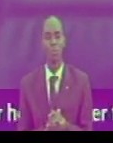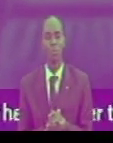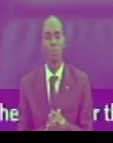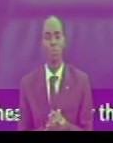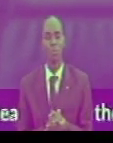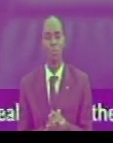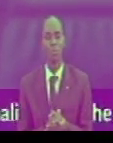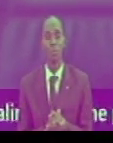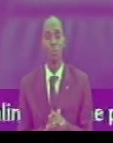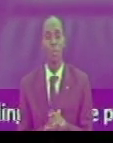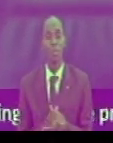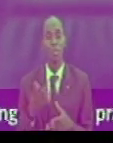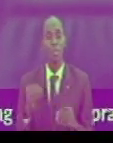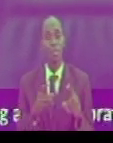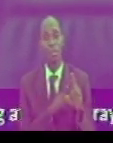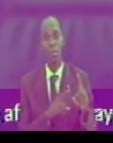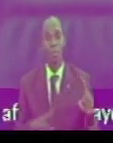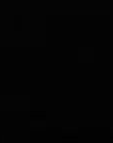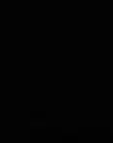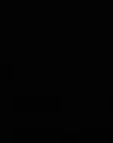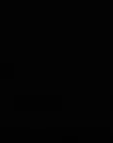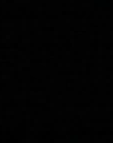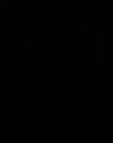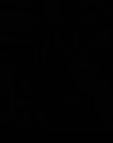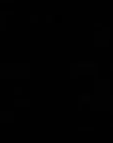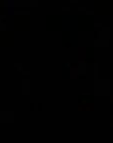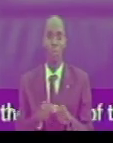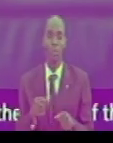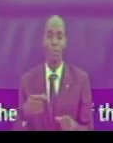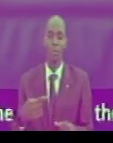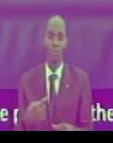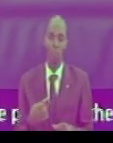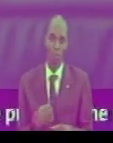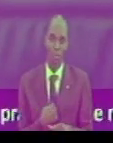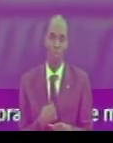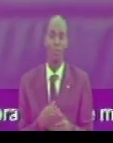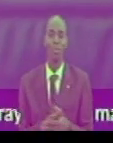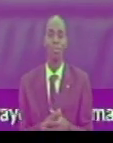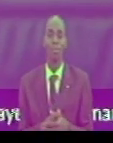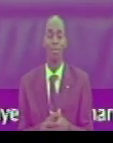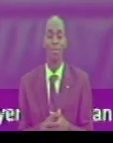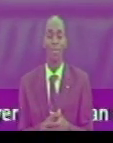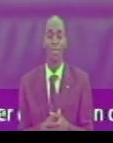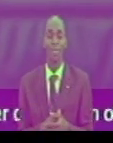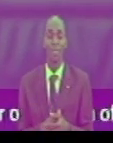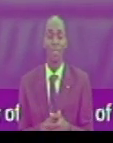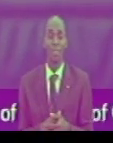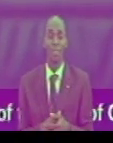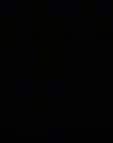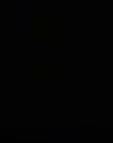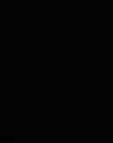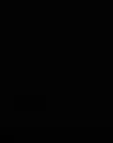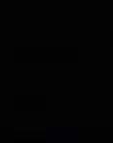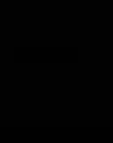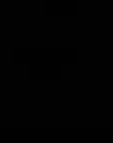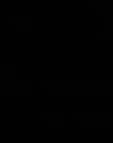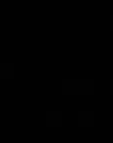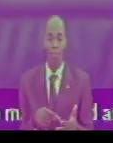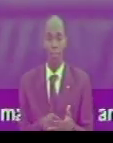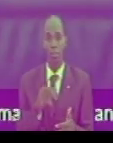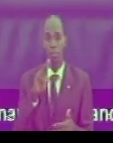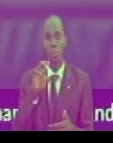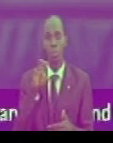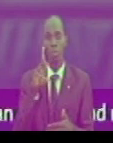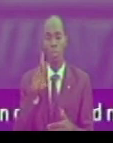This ulcer started over 20 years now because my son is 20 years already this